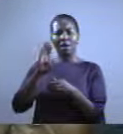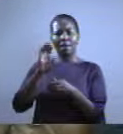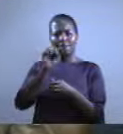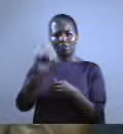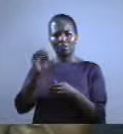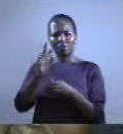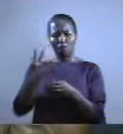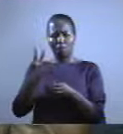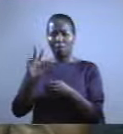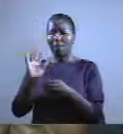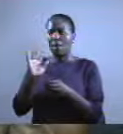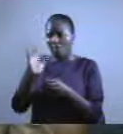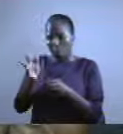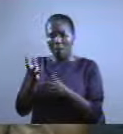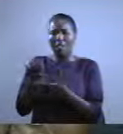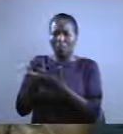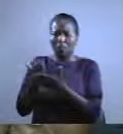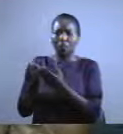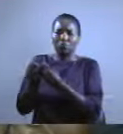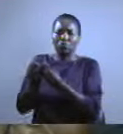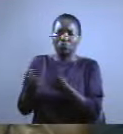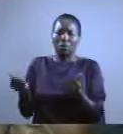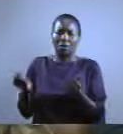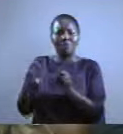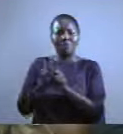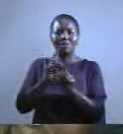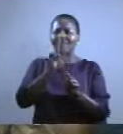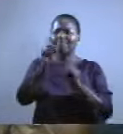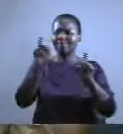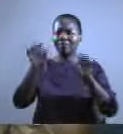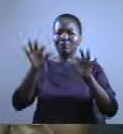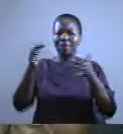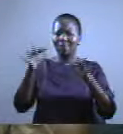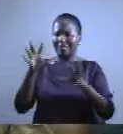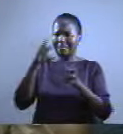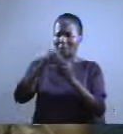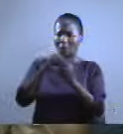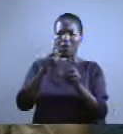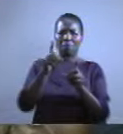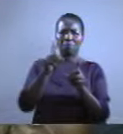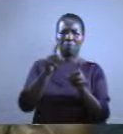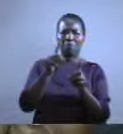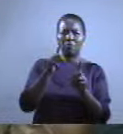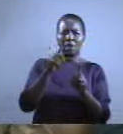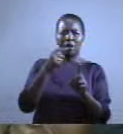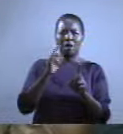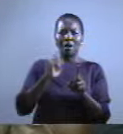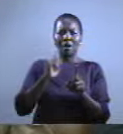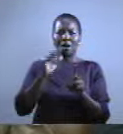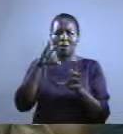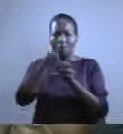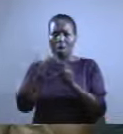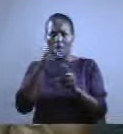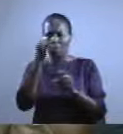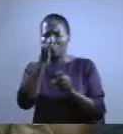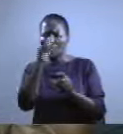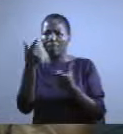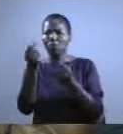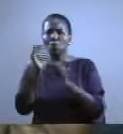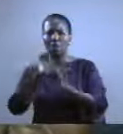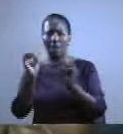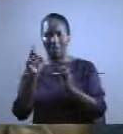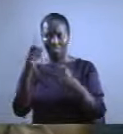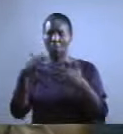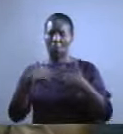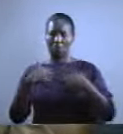been involved, and perhaps many others where innocents were framed or blamed is cause for concern.